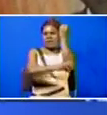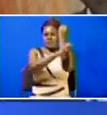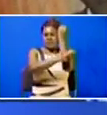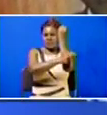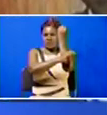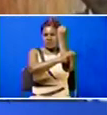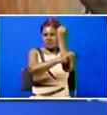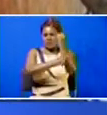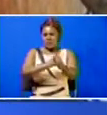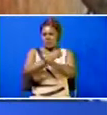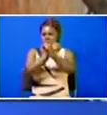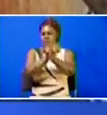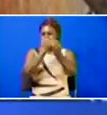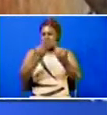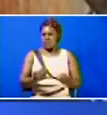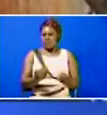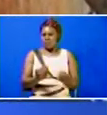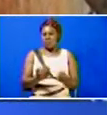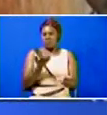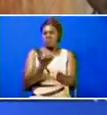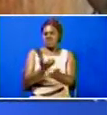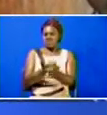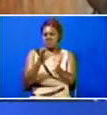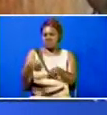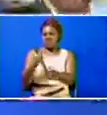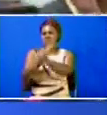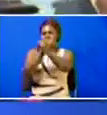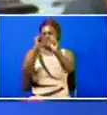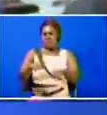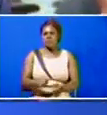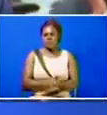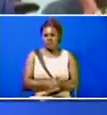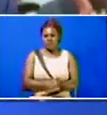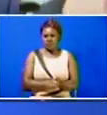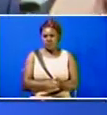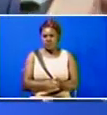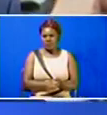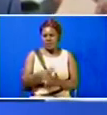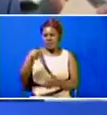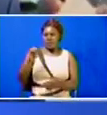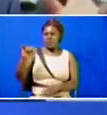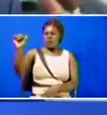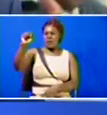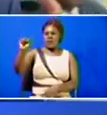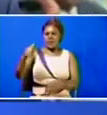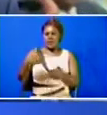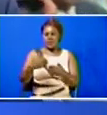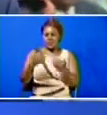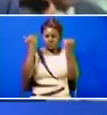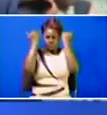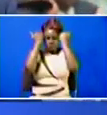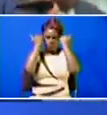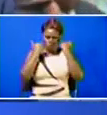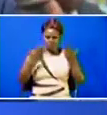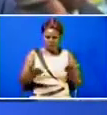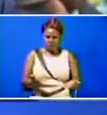Where protection will be required, the witnesses will be given protection. Now, with the filth in the NYS back before the judicial